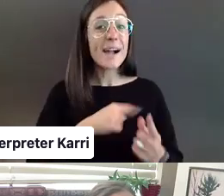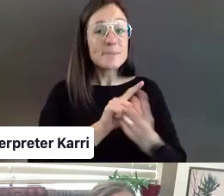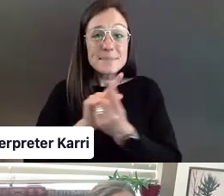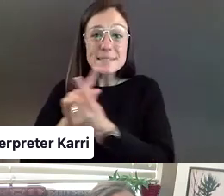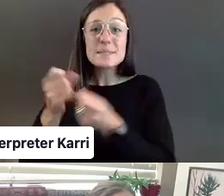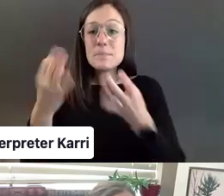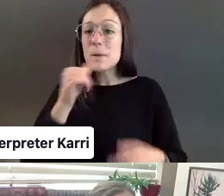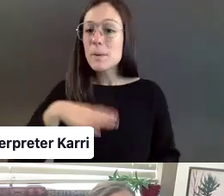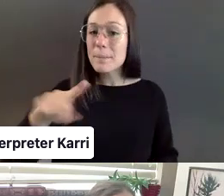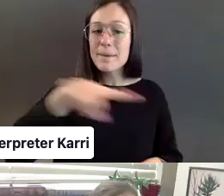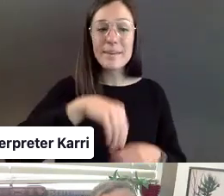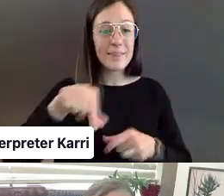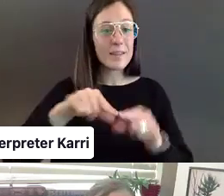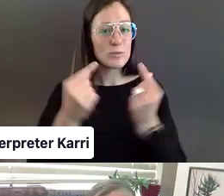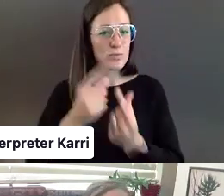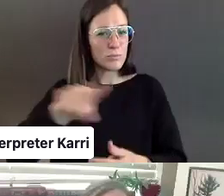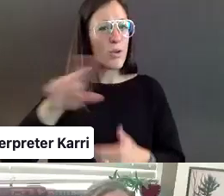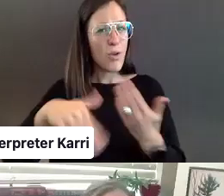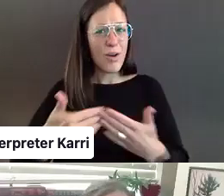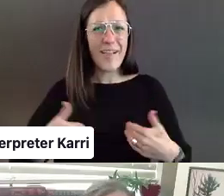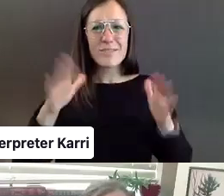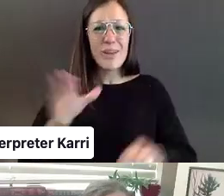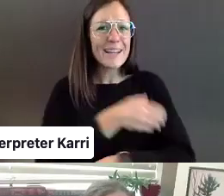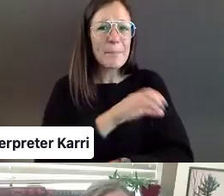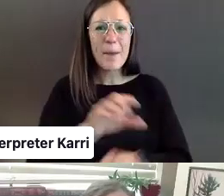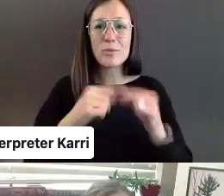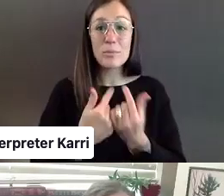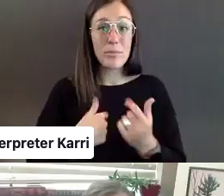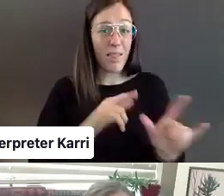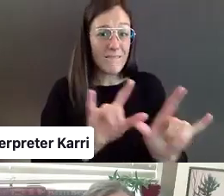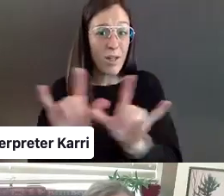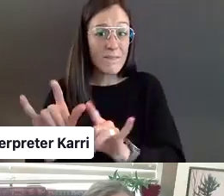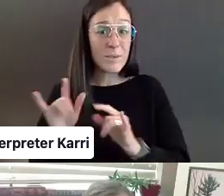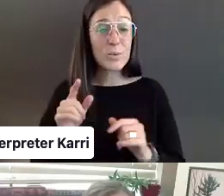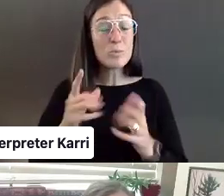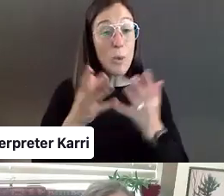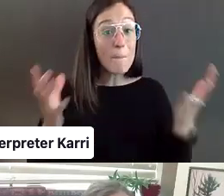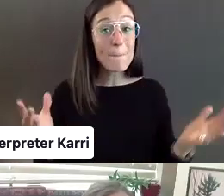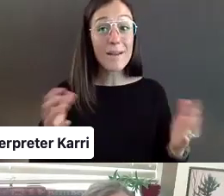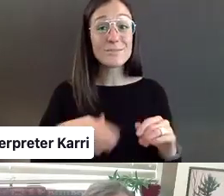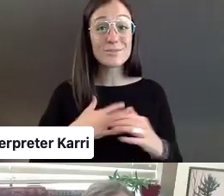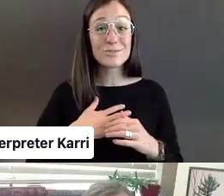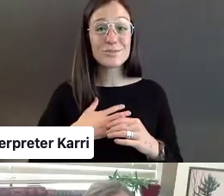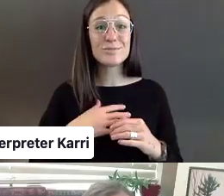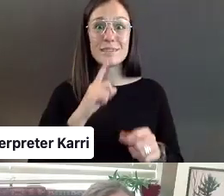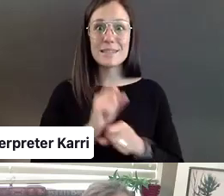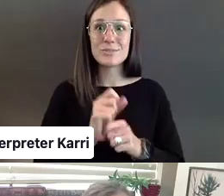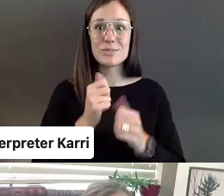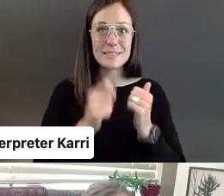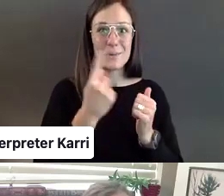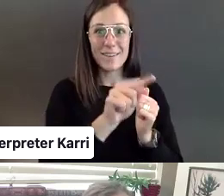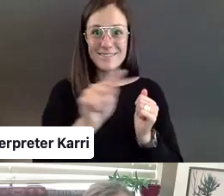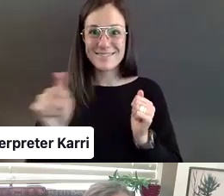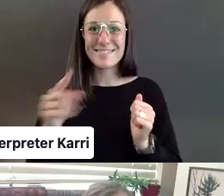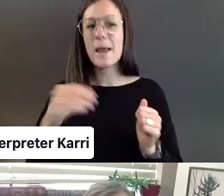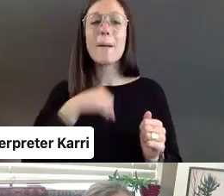empowering conversation with. Not a single. That's why I love you all so much. Literally every single person, and